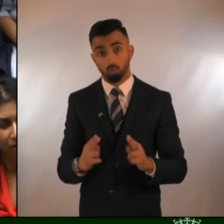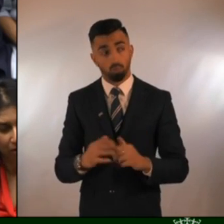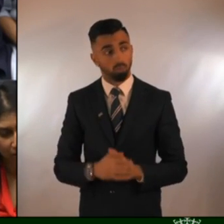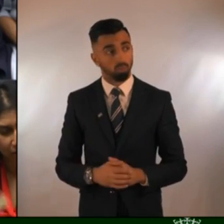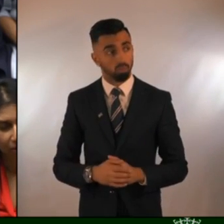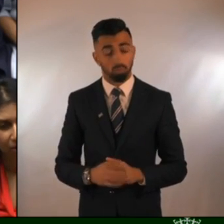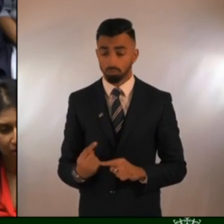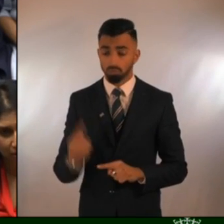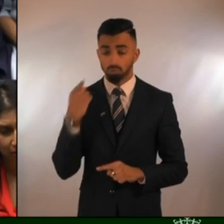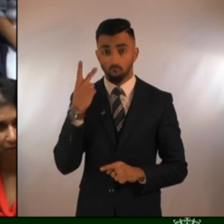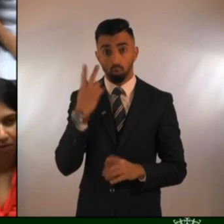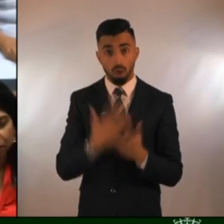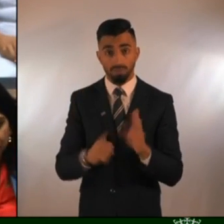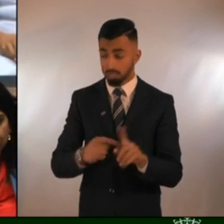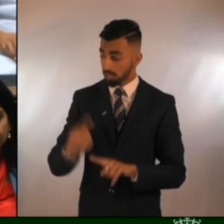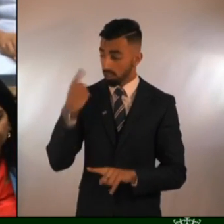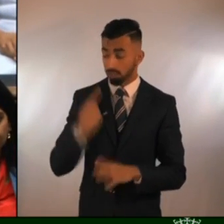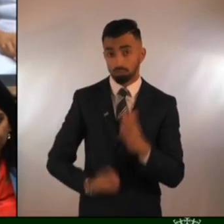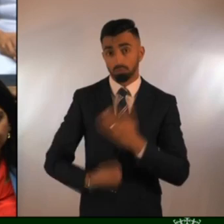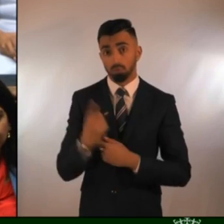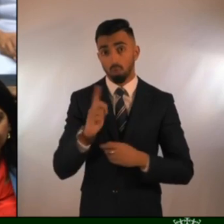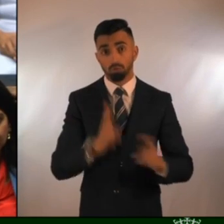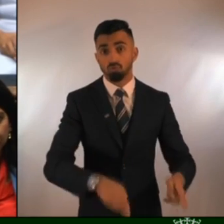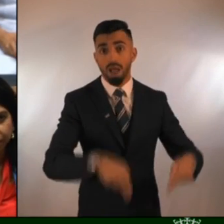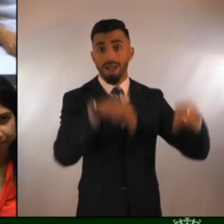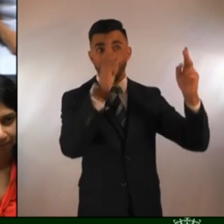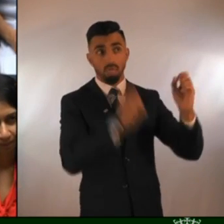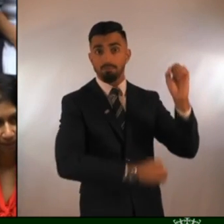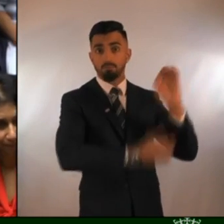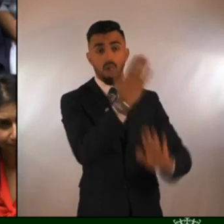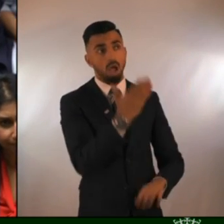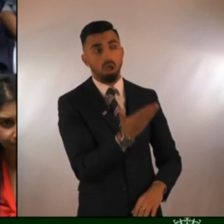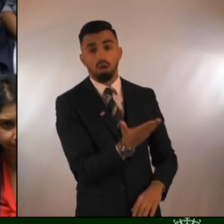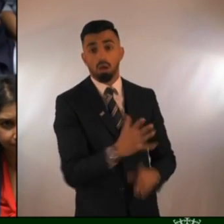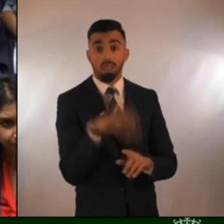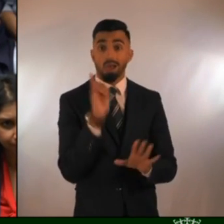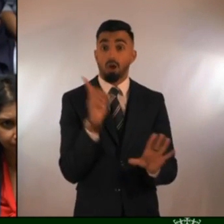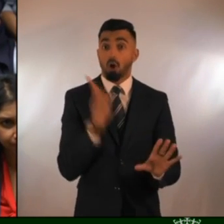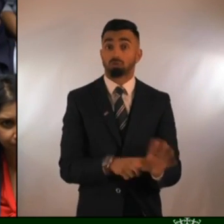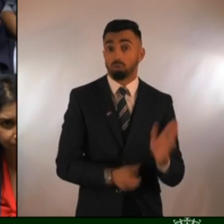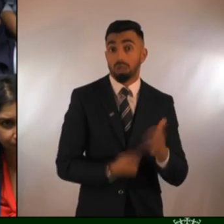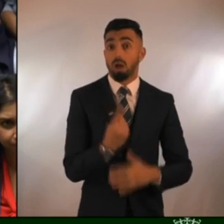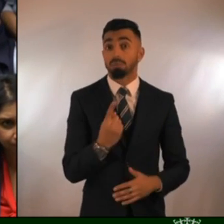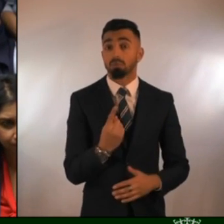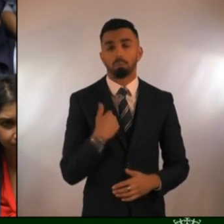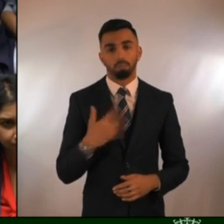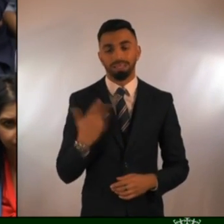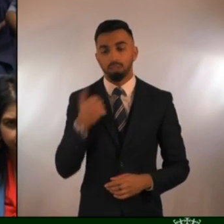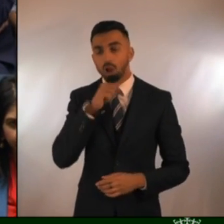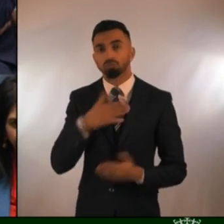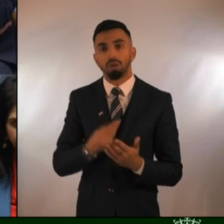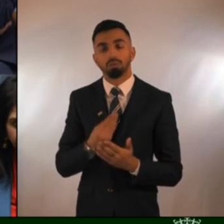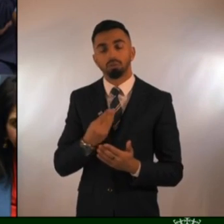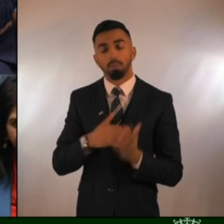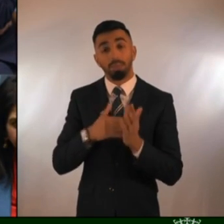of Grenfell. Last year, we allocated £600 million to remove unsafe aluminium composite material,